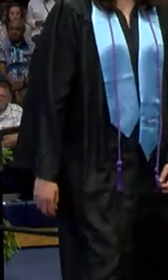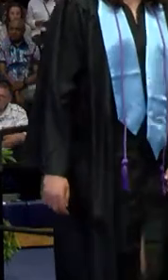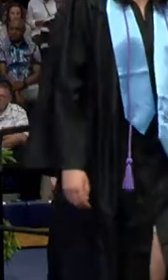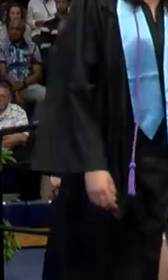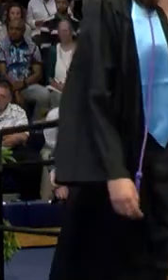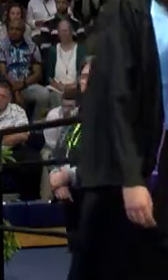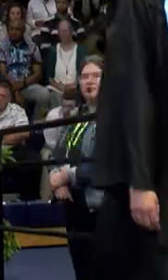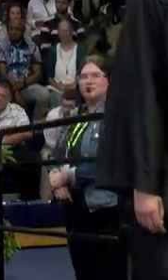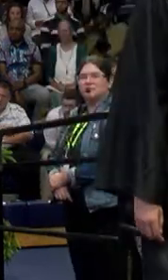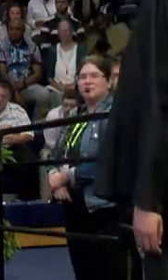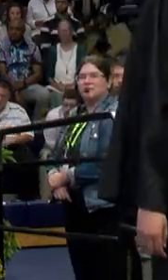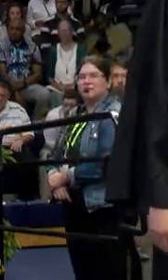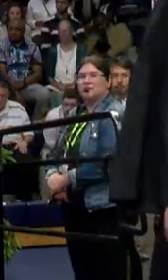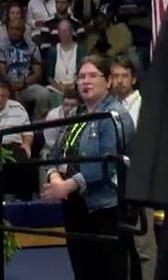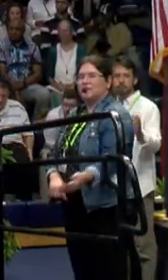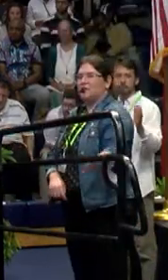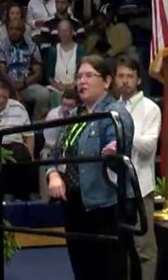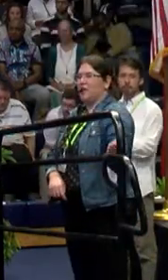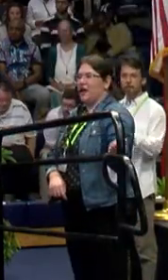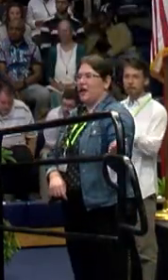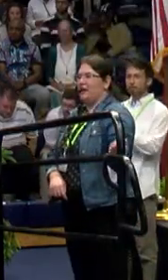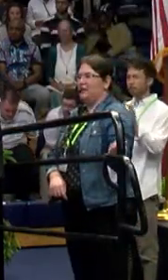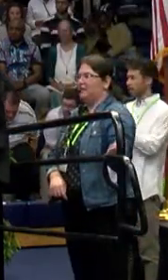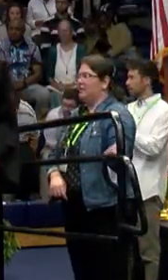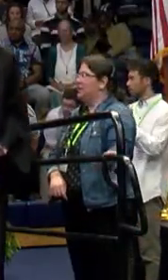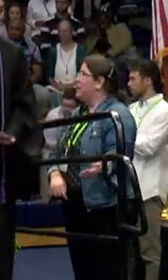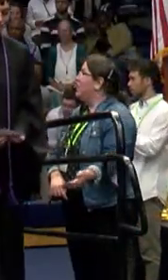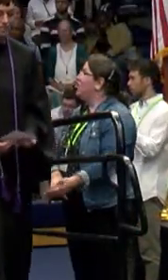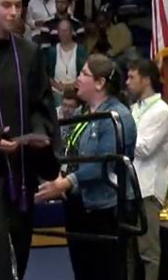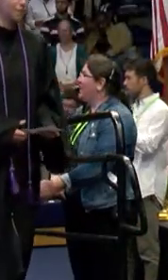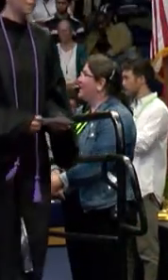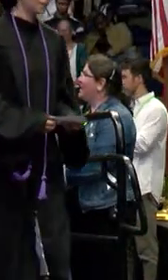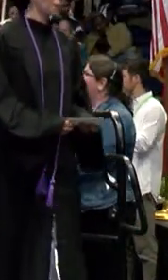Lena Abrenaz.